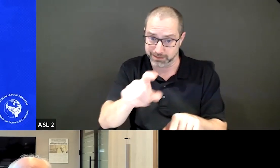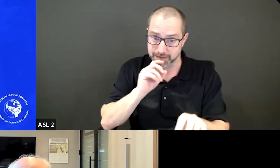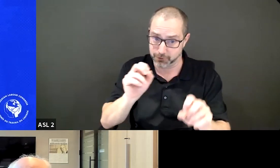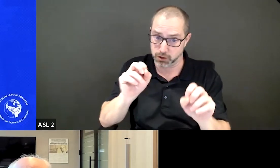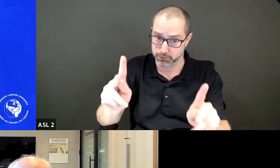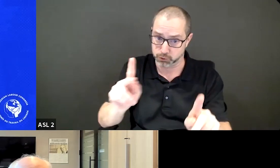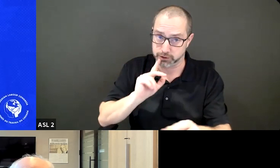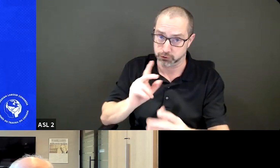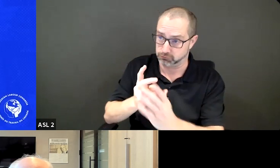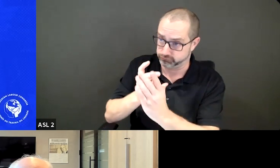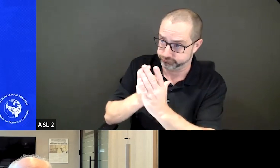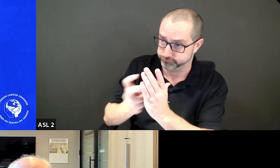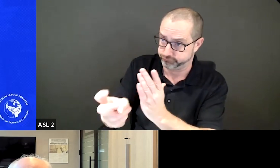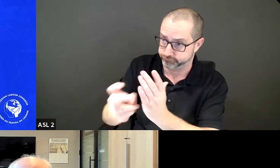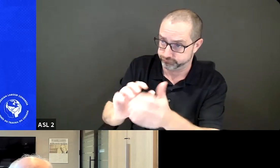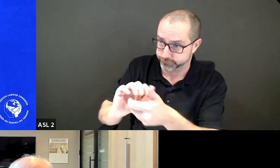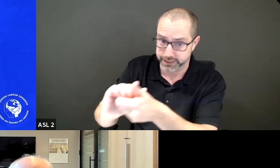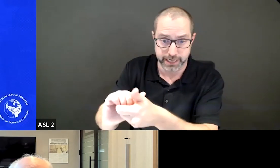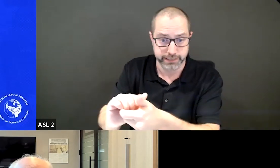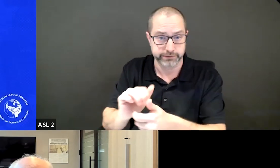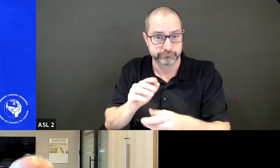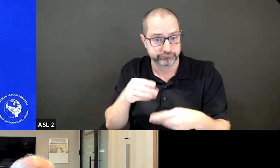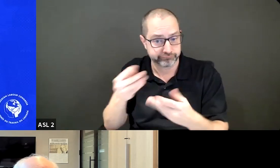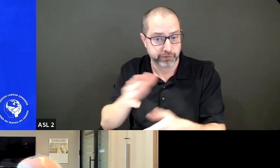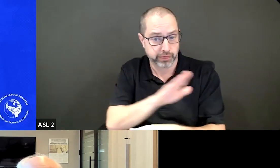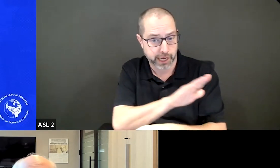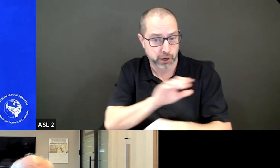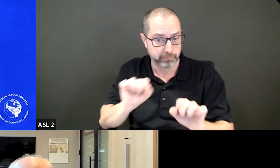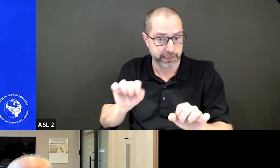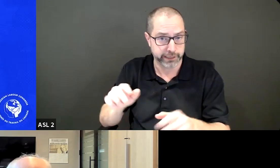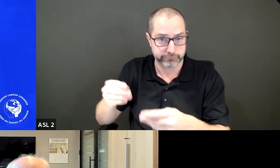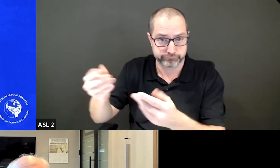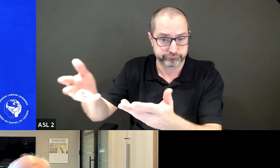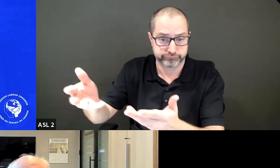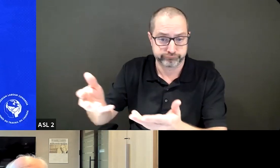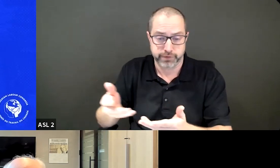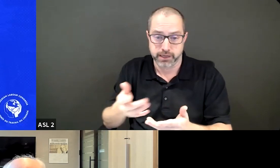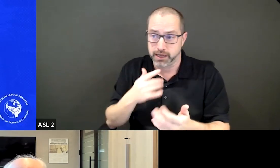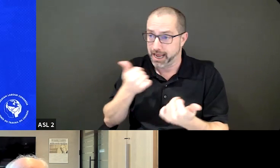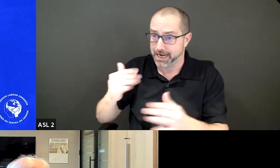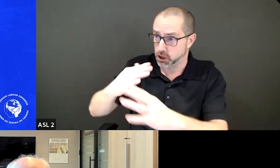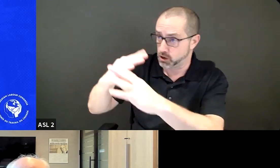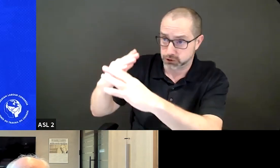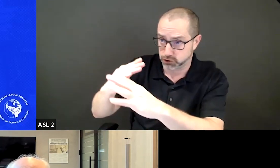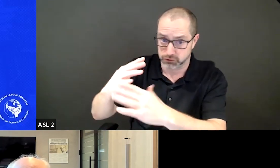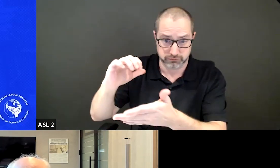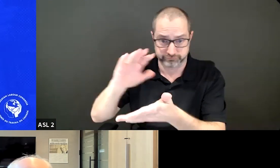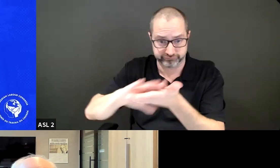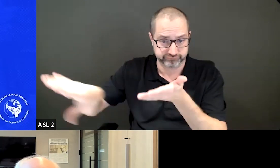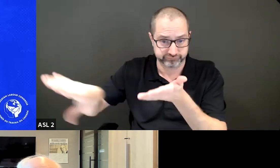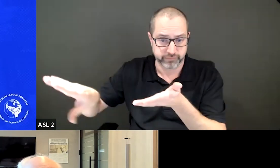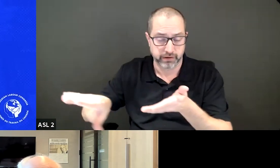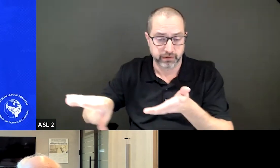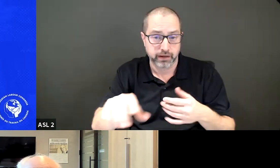engaged to the greatest of his or her ability, and that we need to remove obstacles that are in the way, and we need to look at what